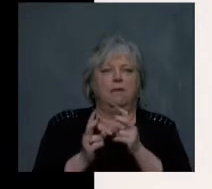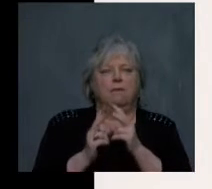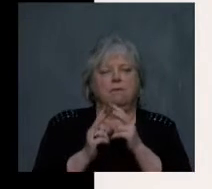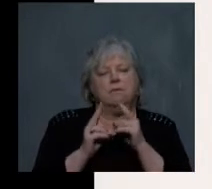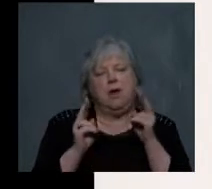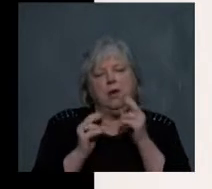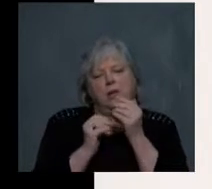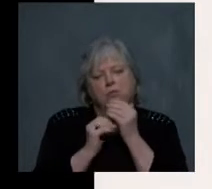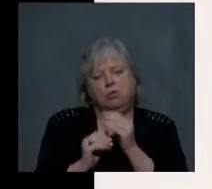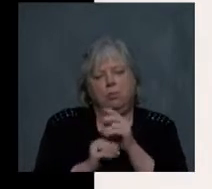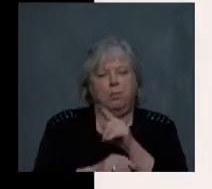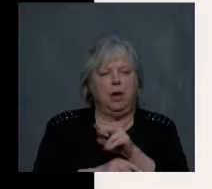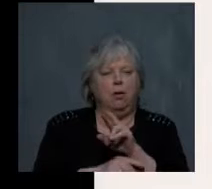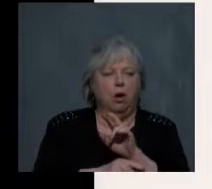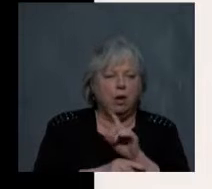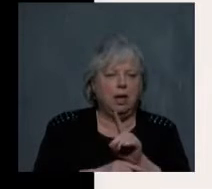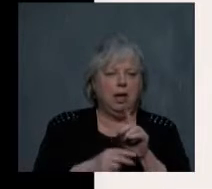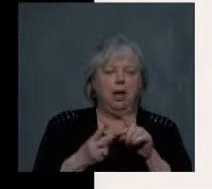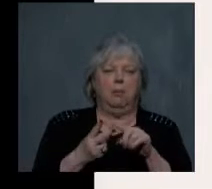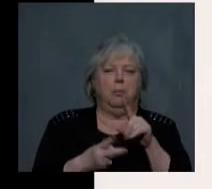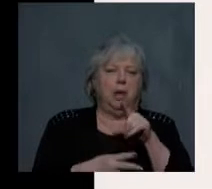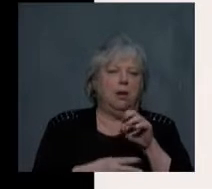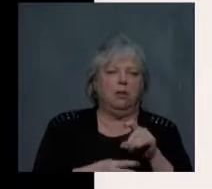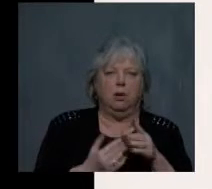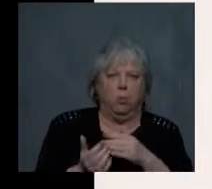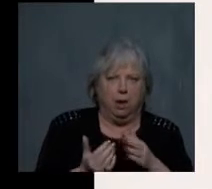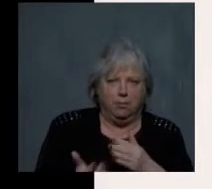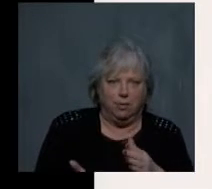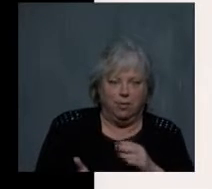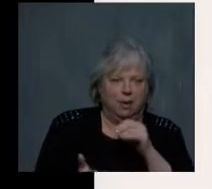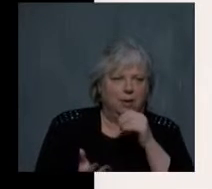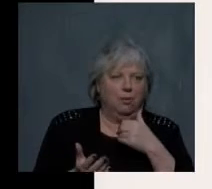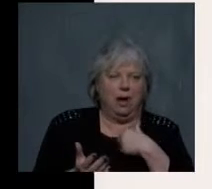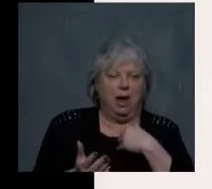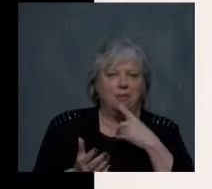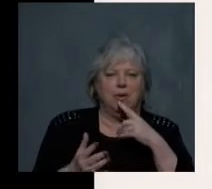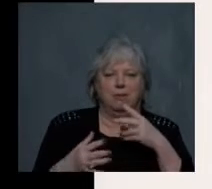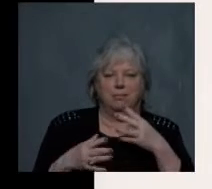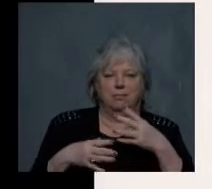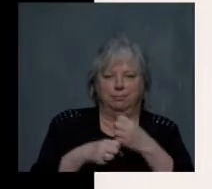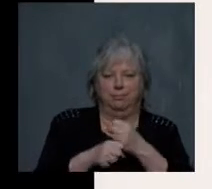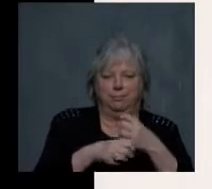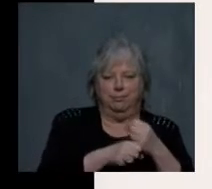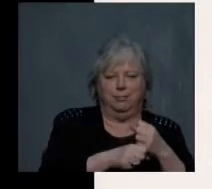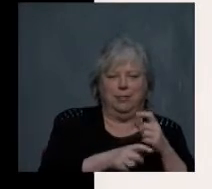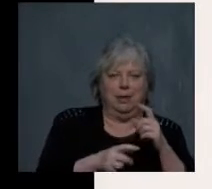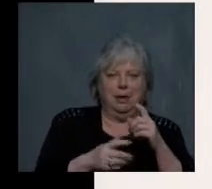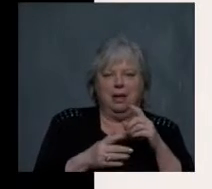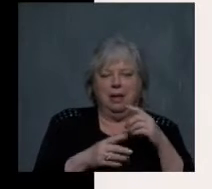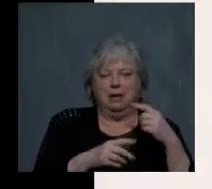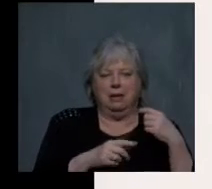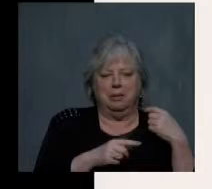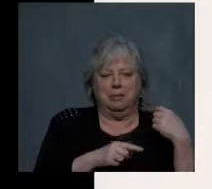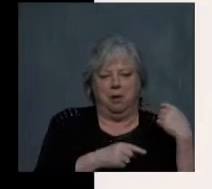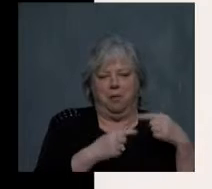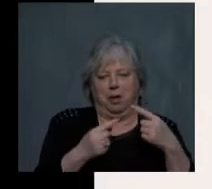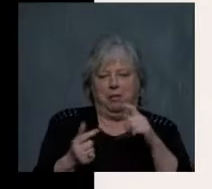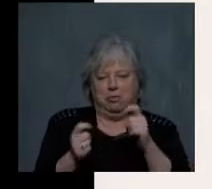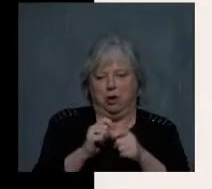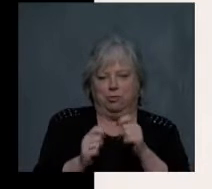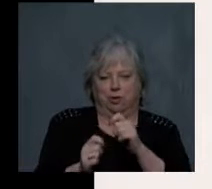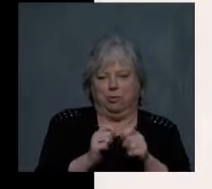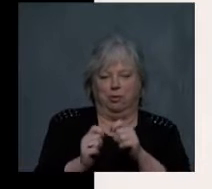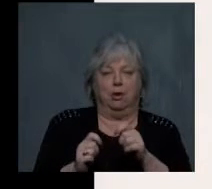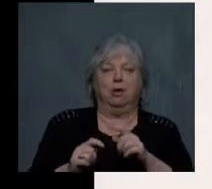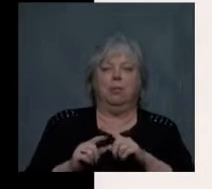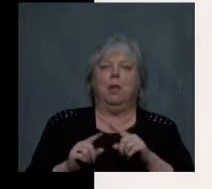restrictive PRDs, PODs, whatever, I don't have the acronym, it keeps moving around along me, but